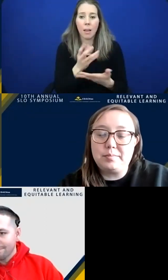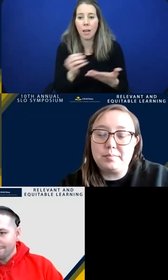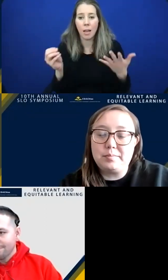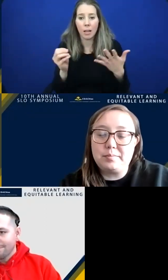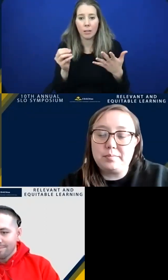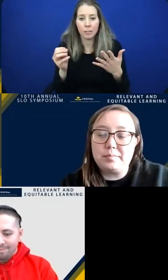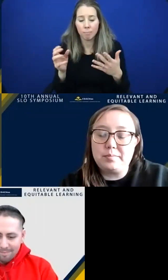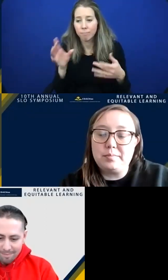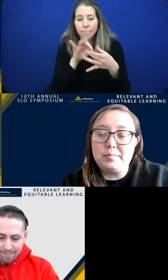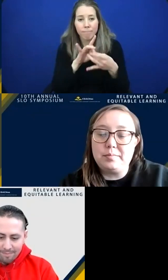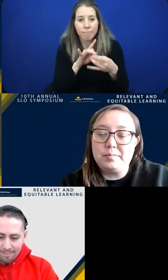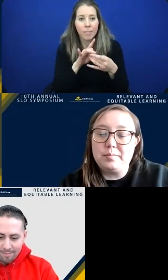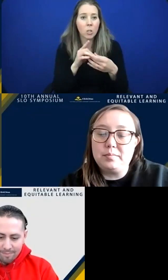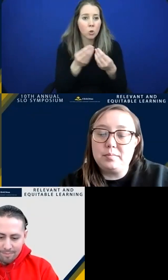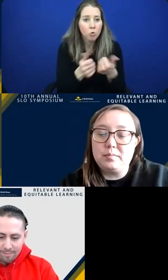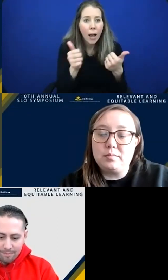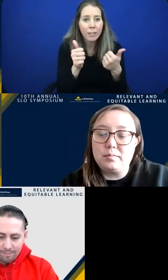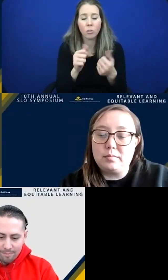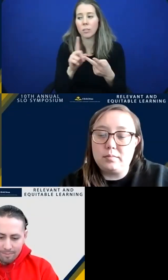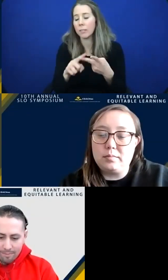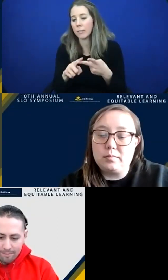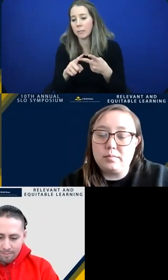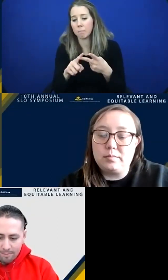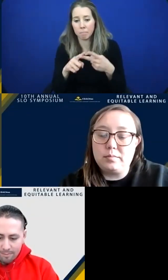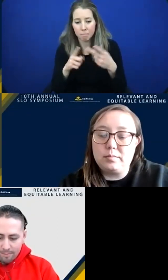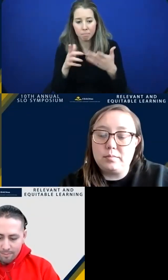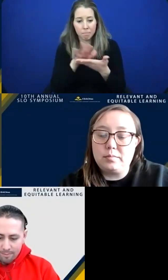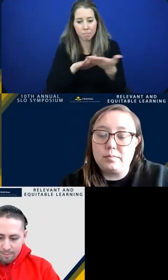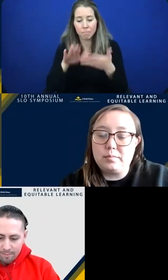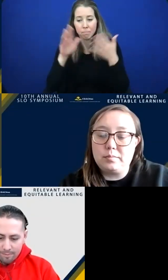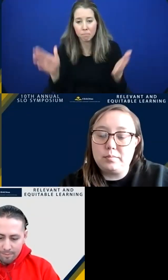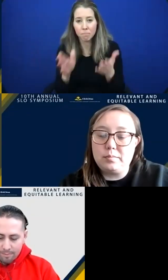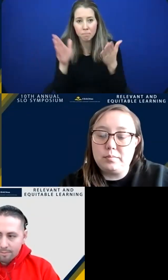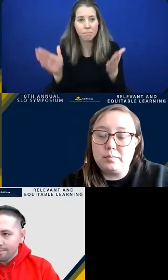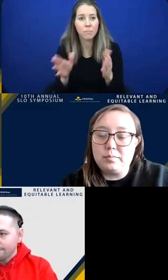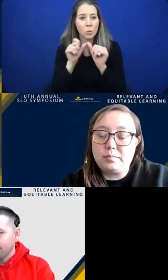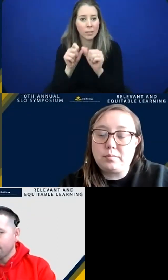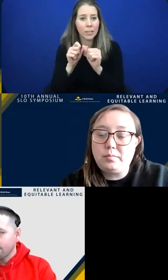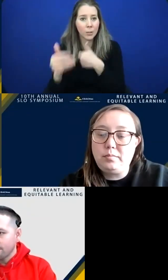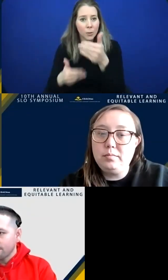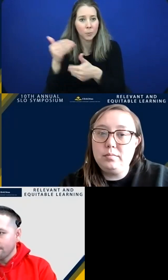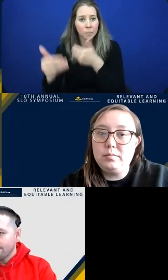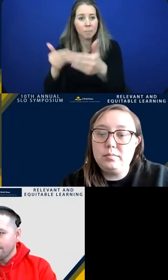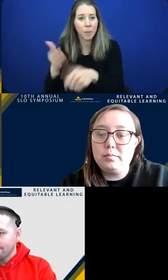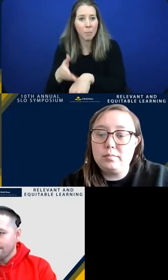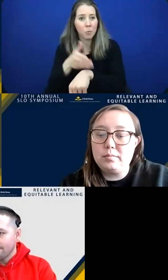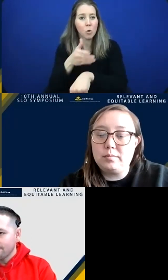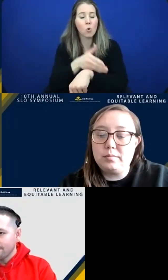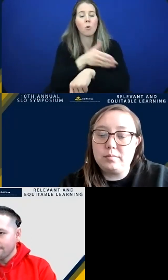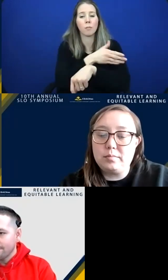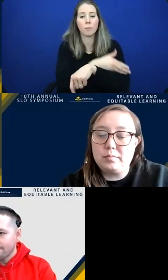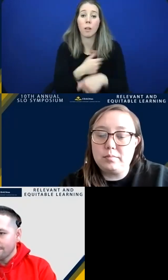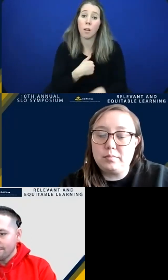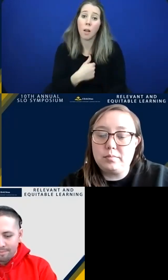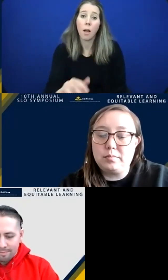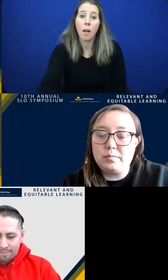glob onto strategies and institutional momentum to move the needle with assessment. But to answer the question, I've done